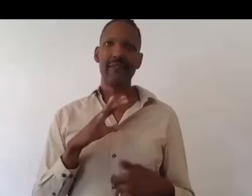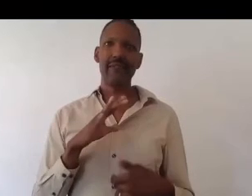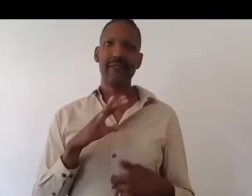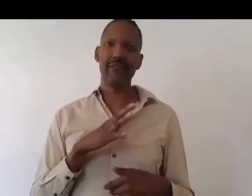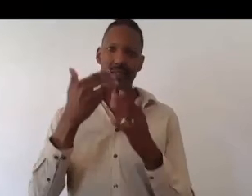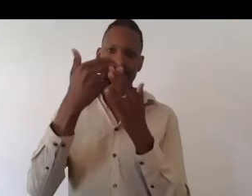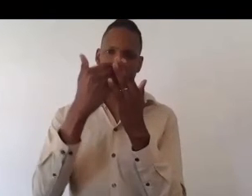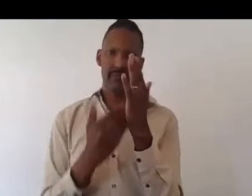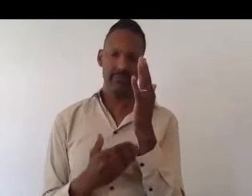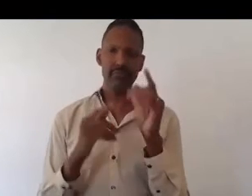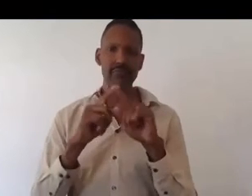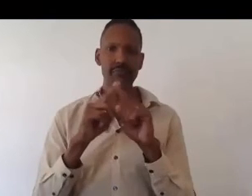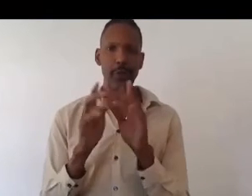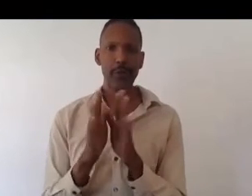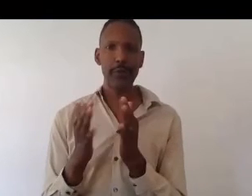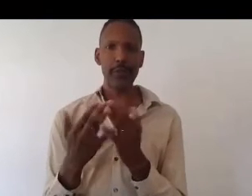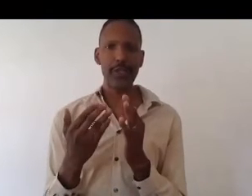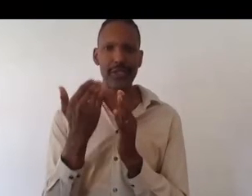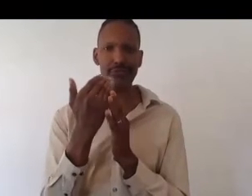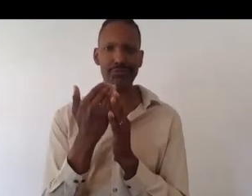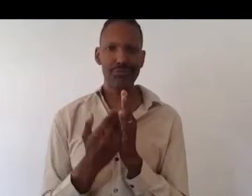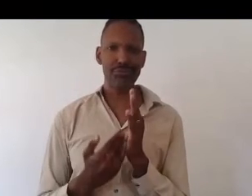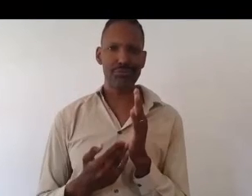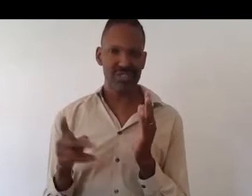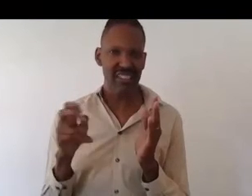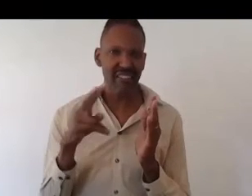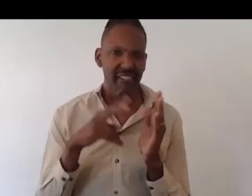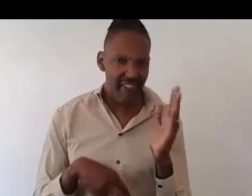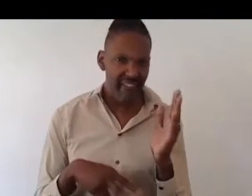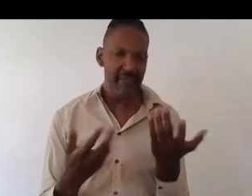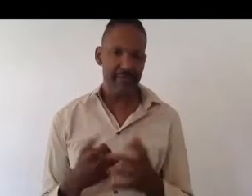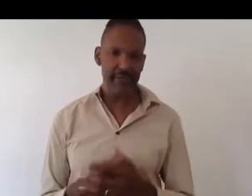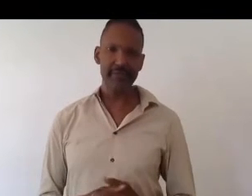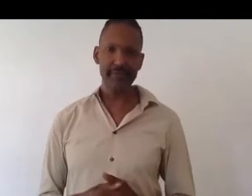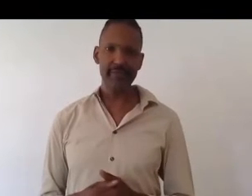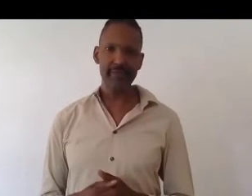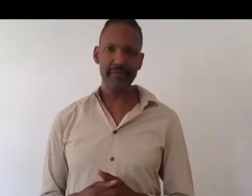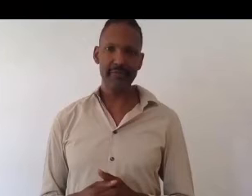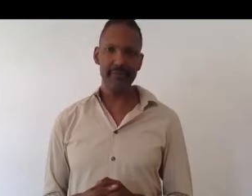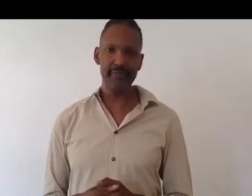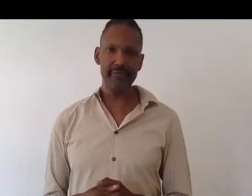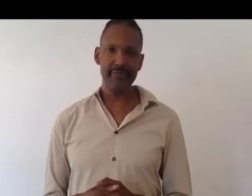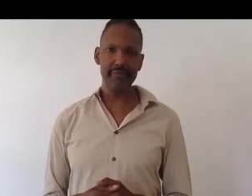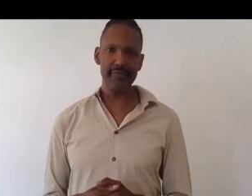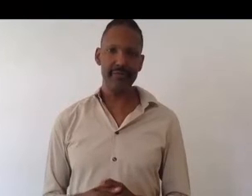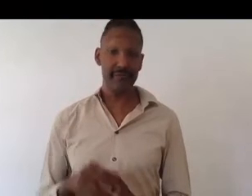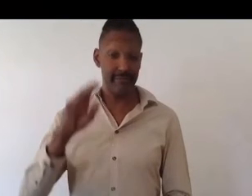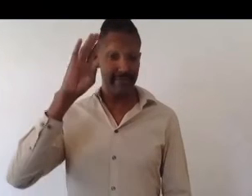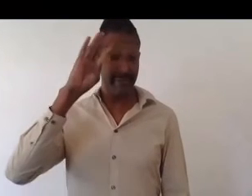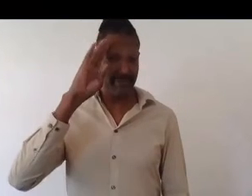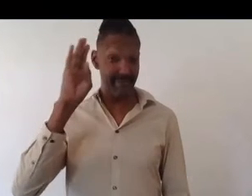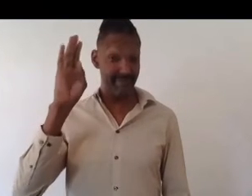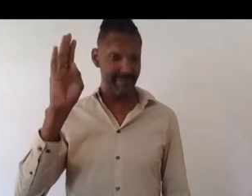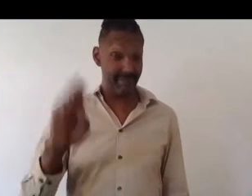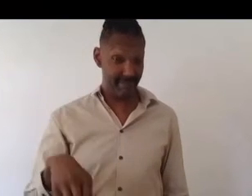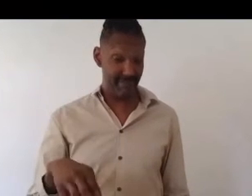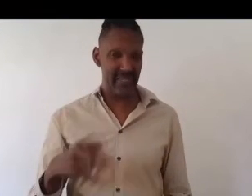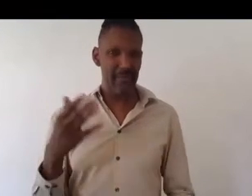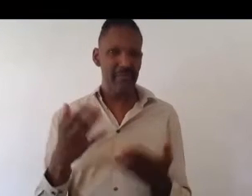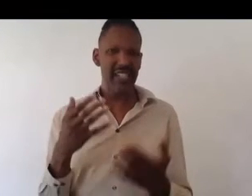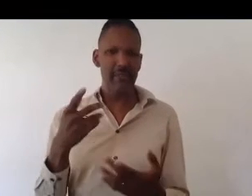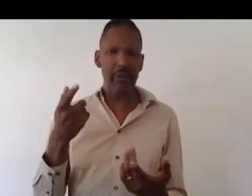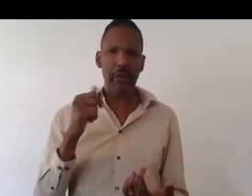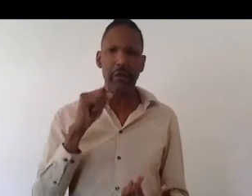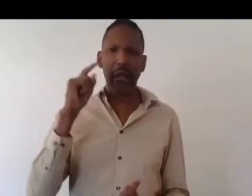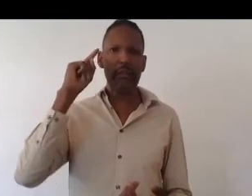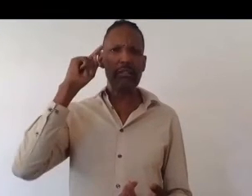lots of books that we don't think of as STEM books. So this may not be surprising to you, but if you haven't thought about finding math